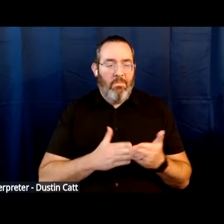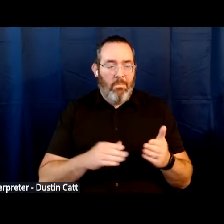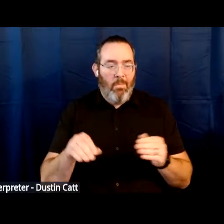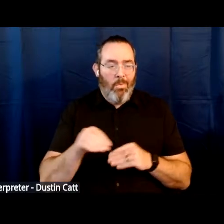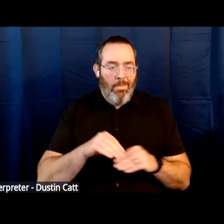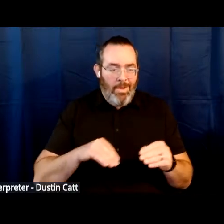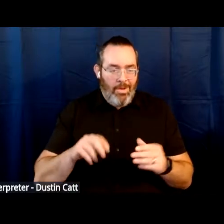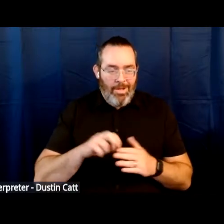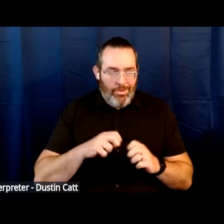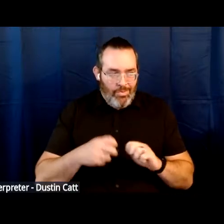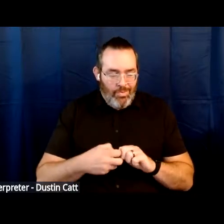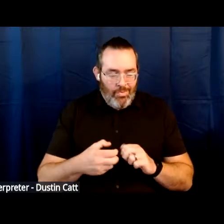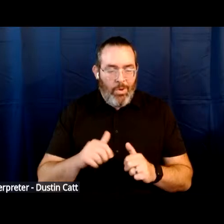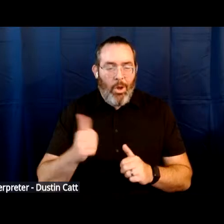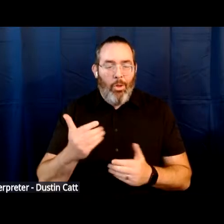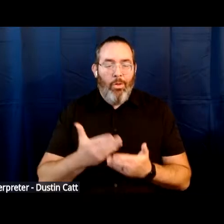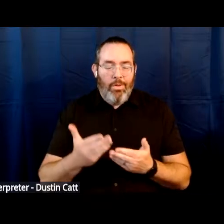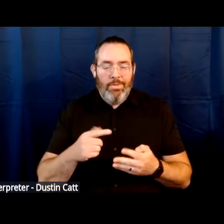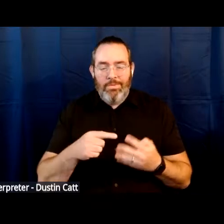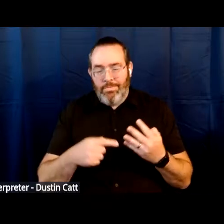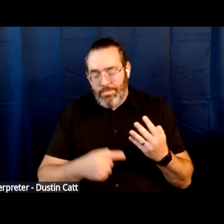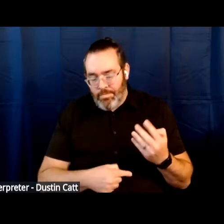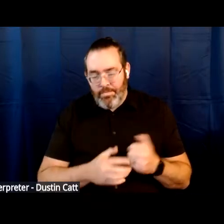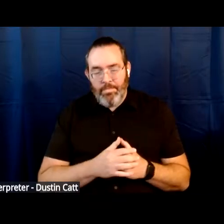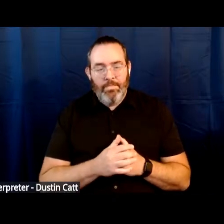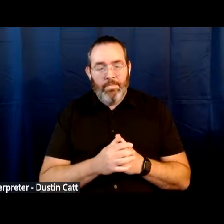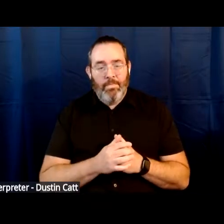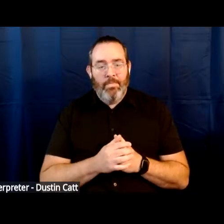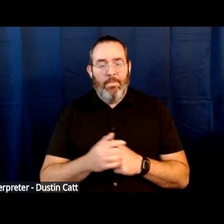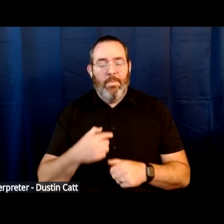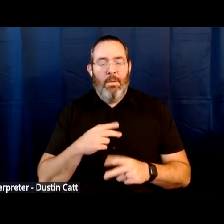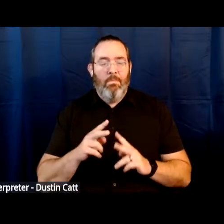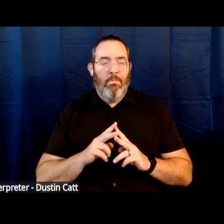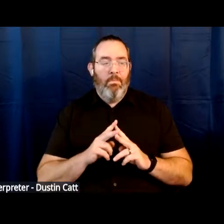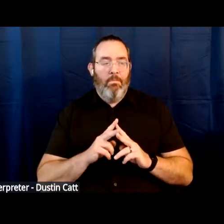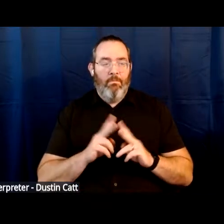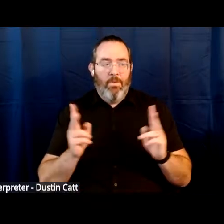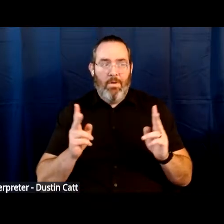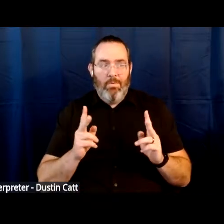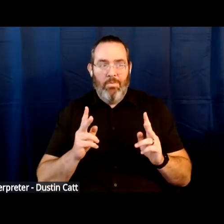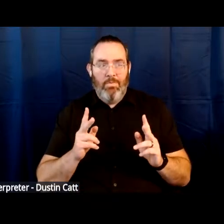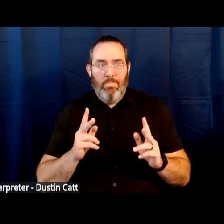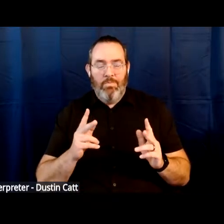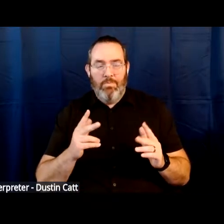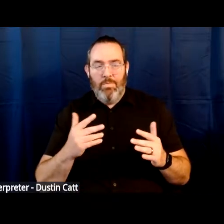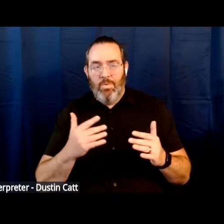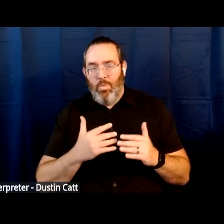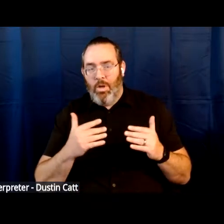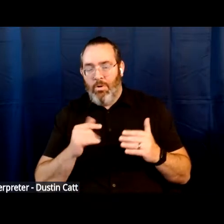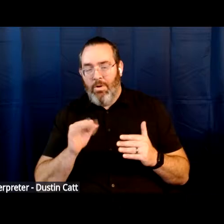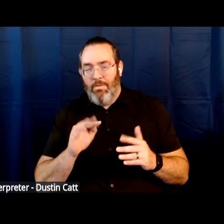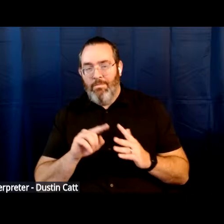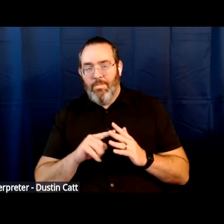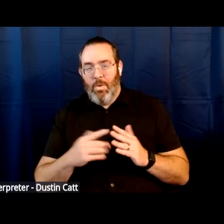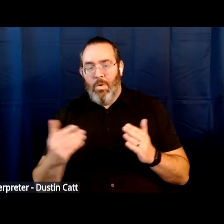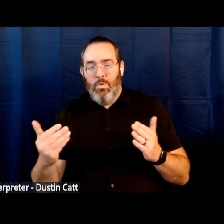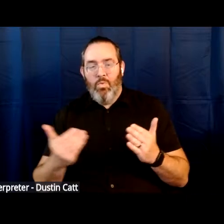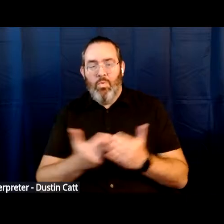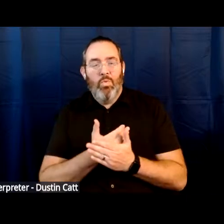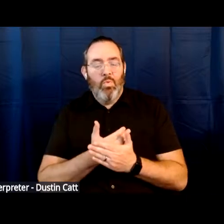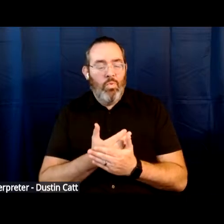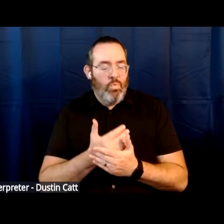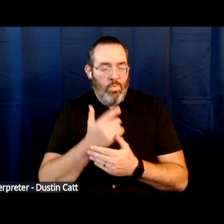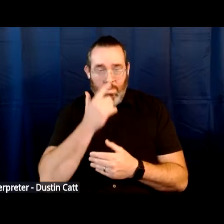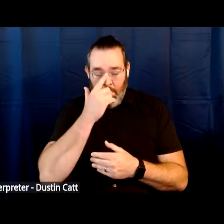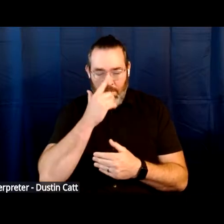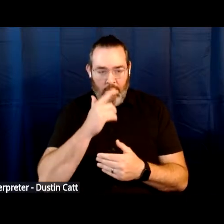and other things. So I'm very, very leery of starting something else that honestly, I'm